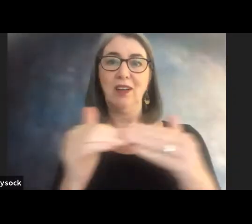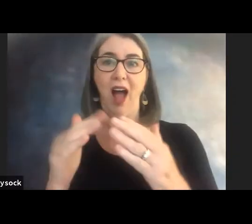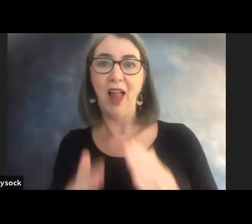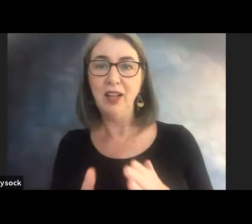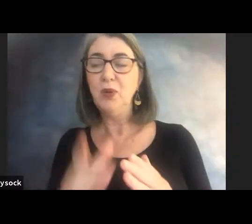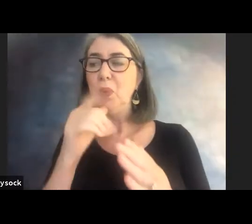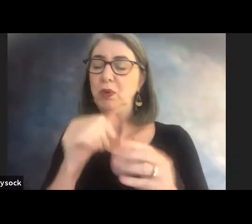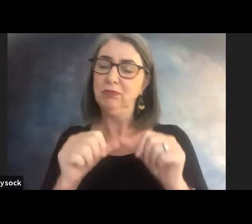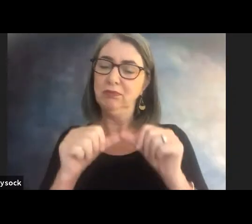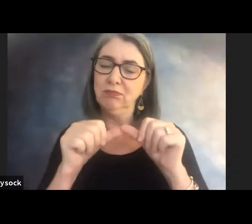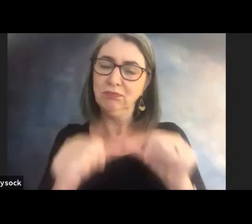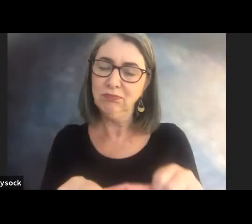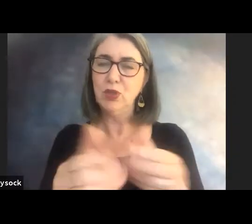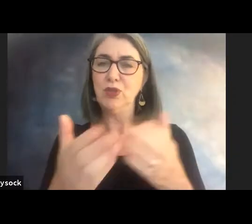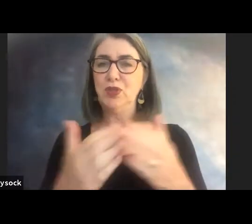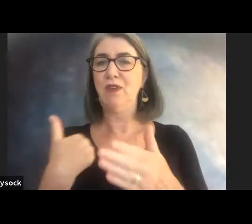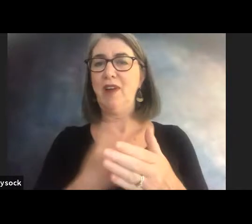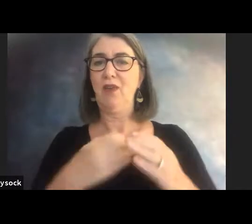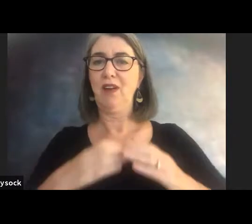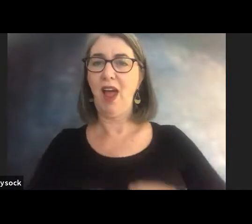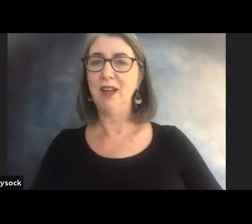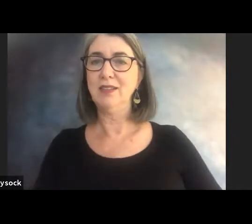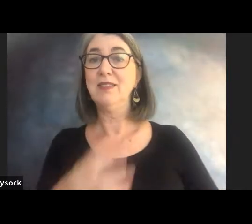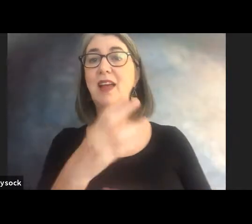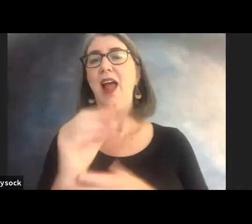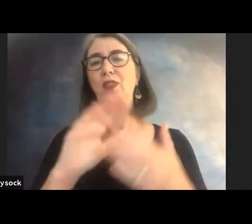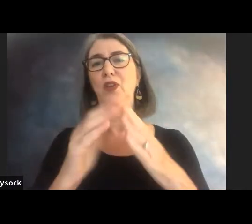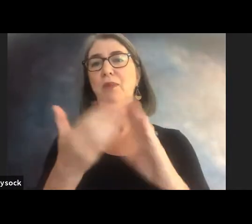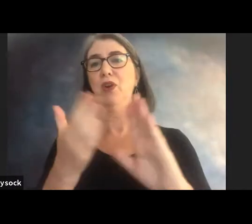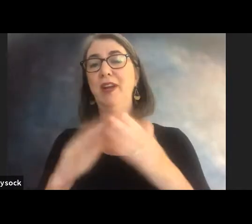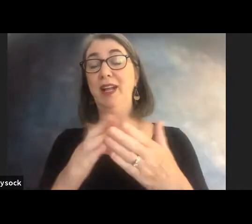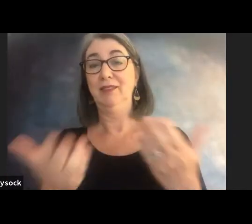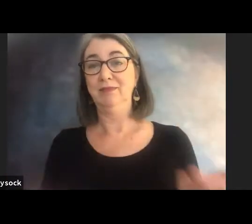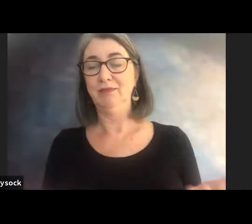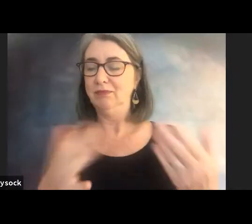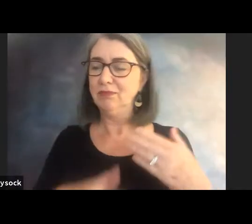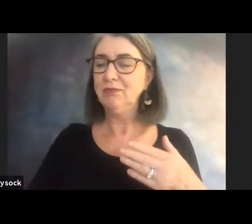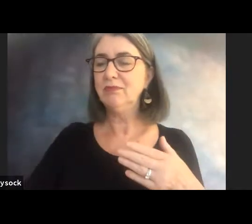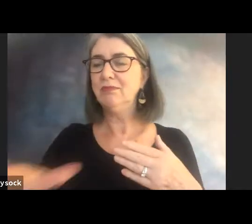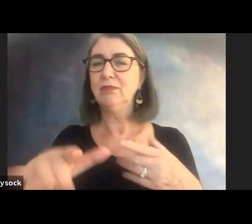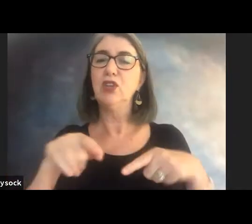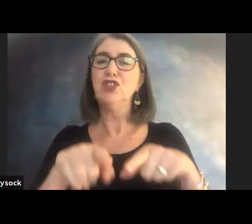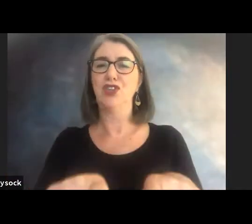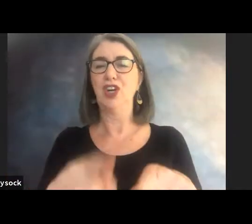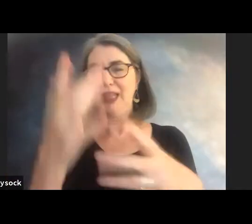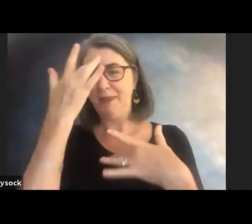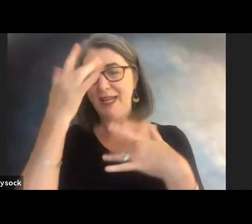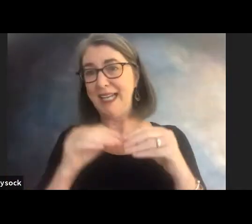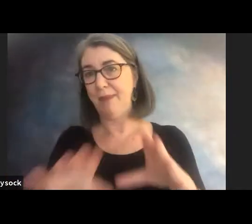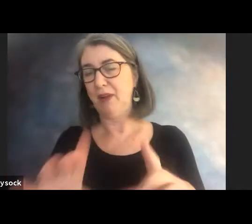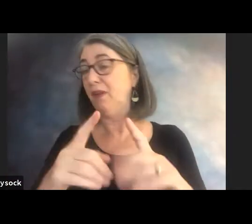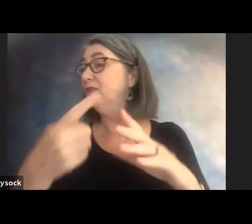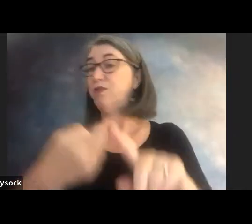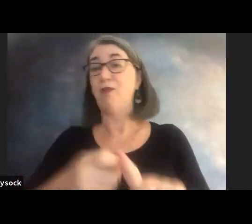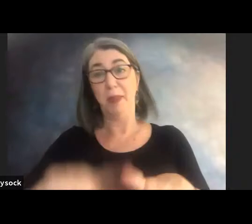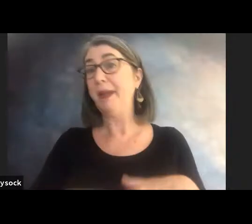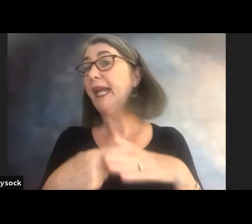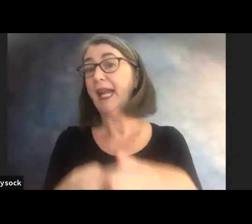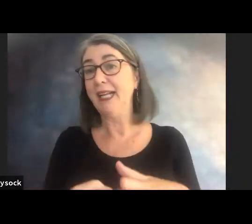who continue to serve our clients and the community throughout this pandemic from day one.